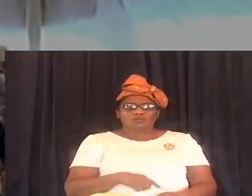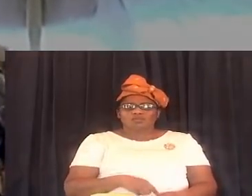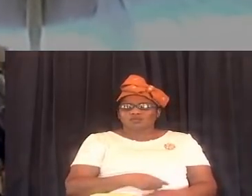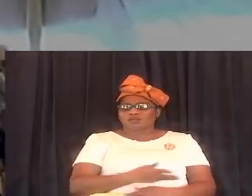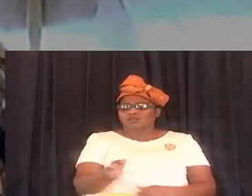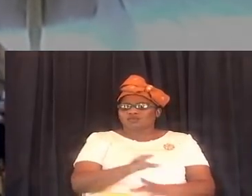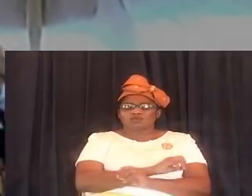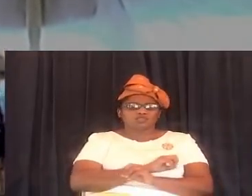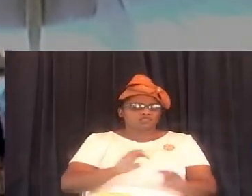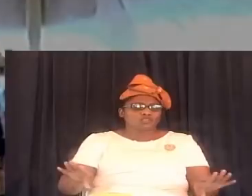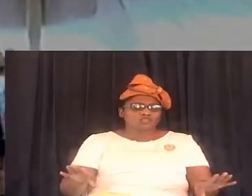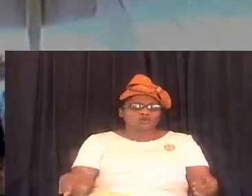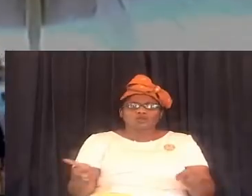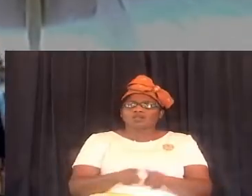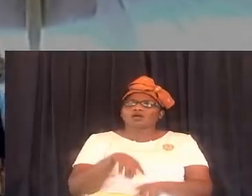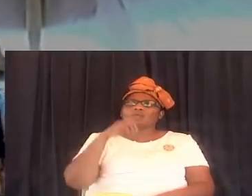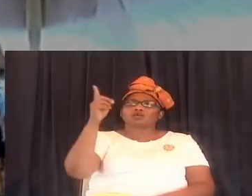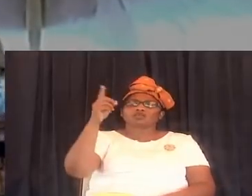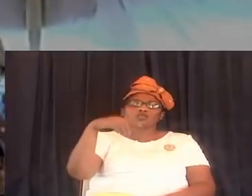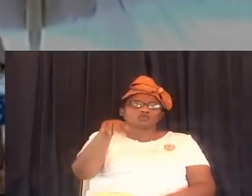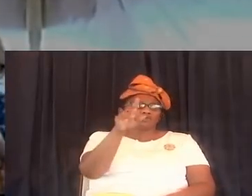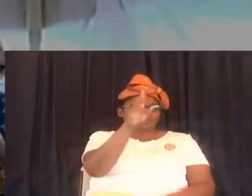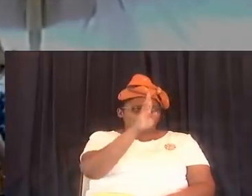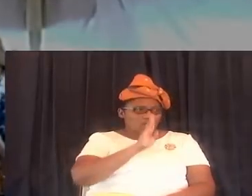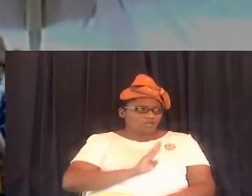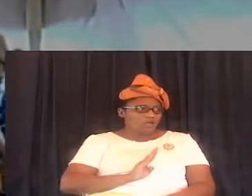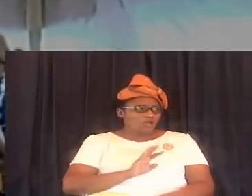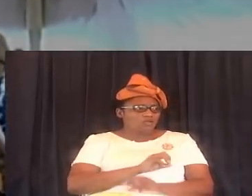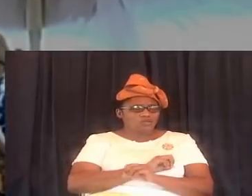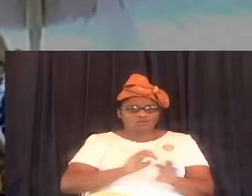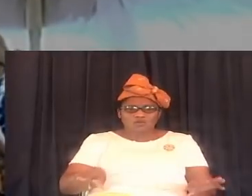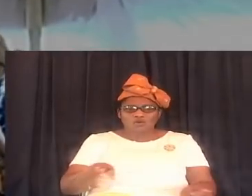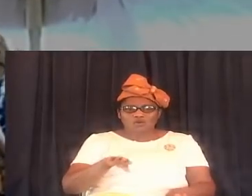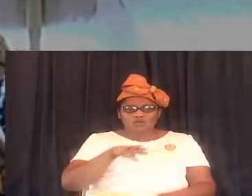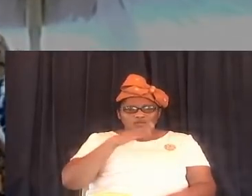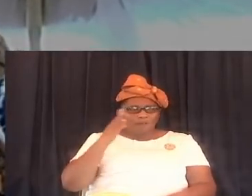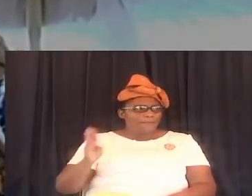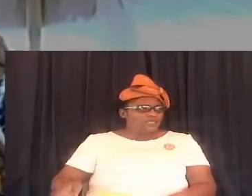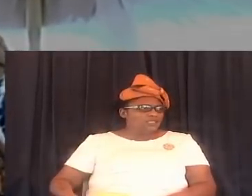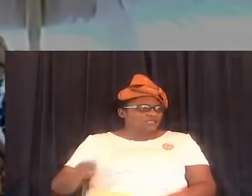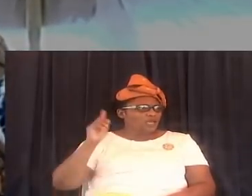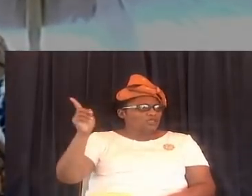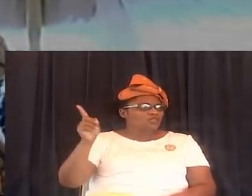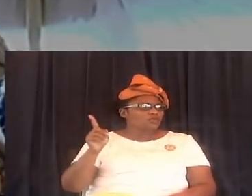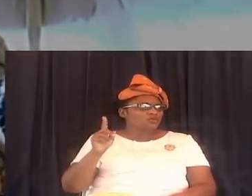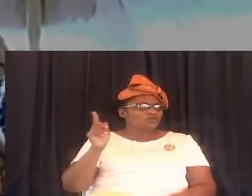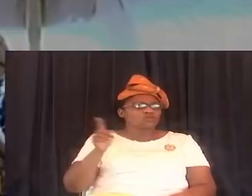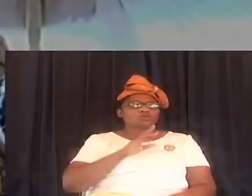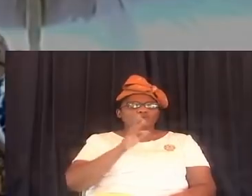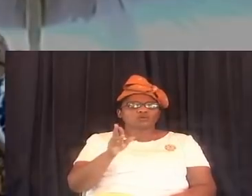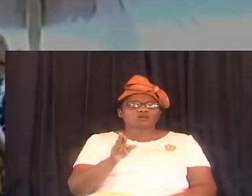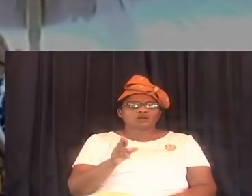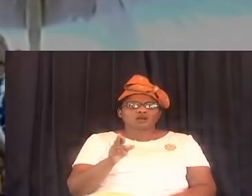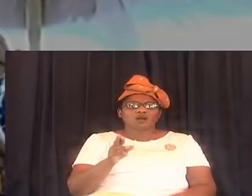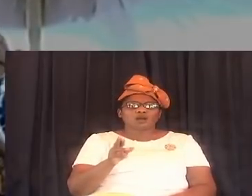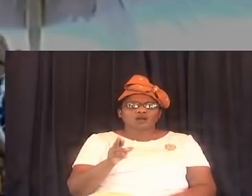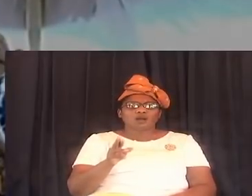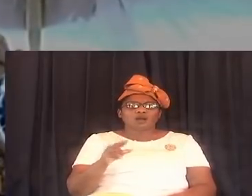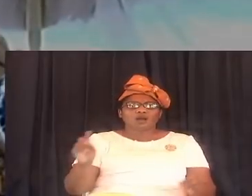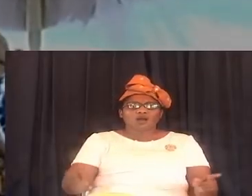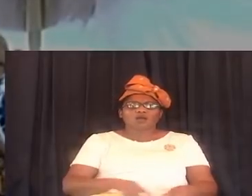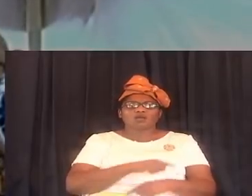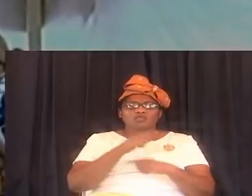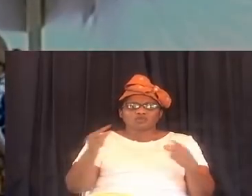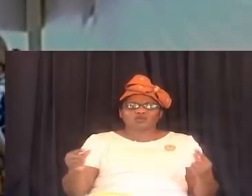else. There is none beside you. You are the sovereign Lord of the universe. You are the great